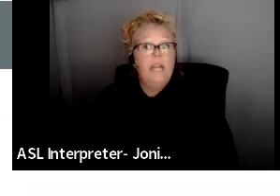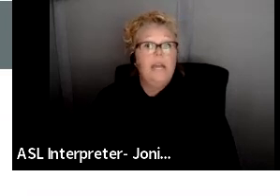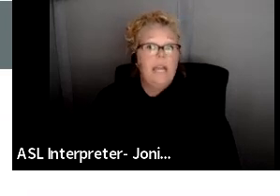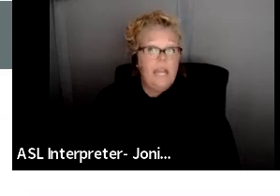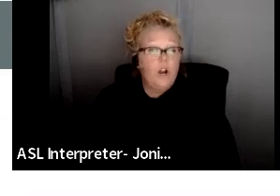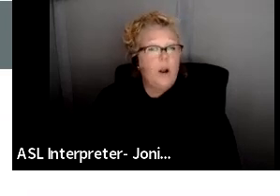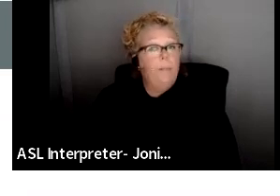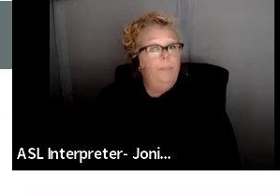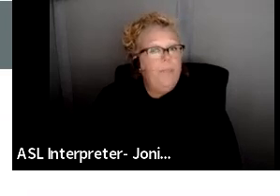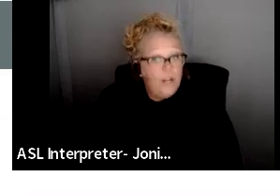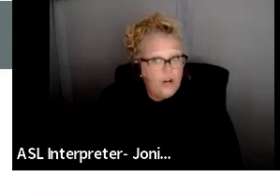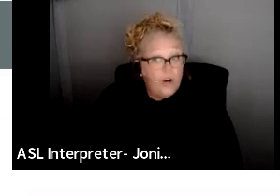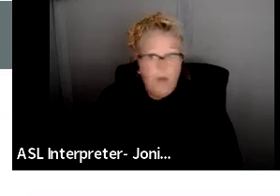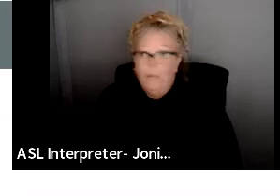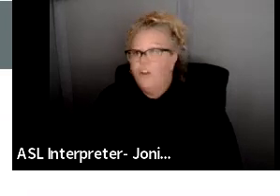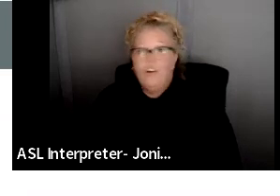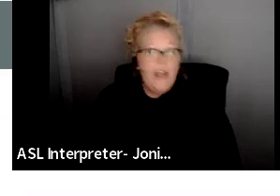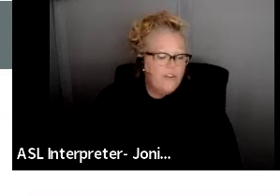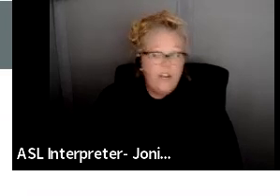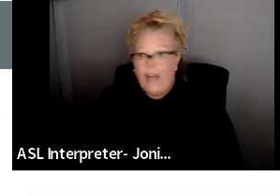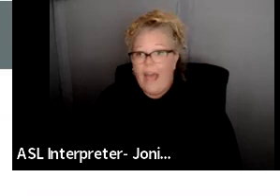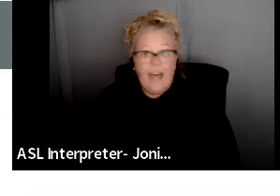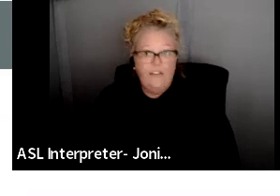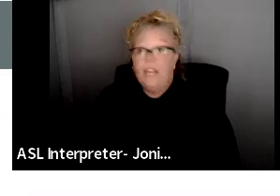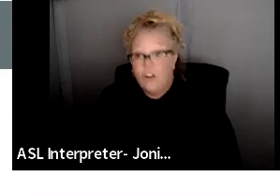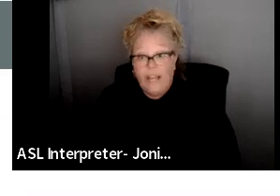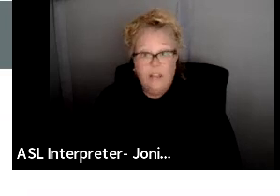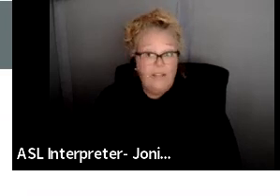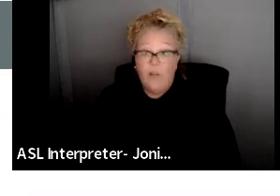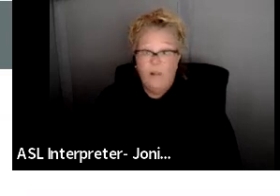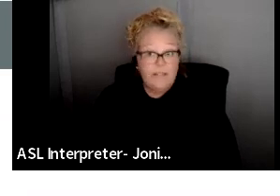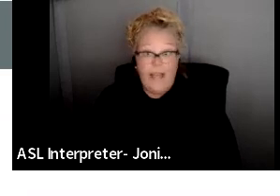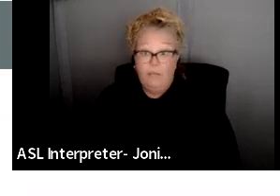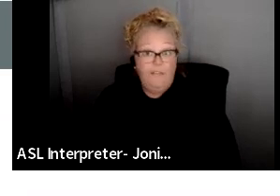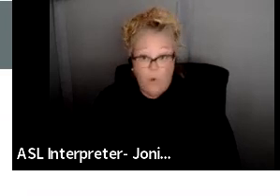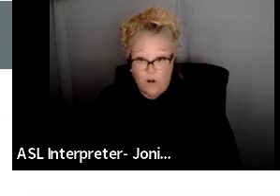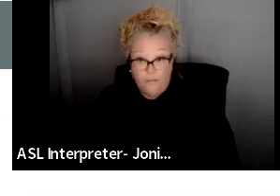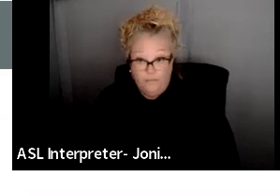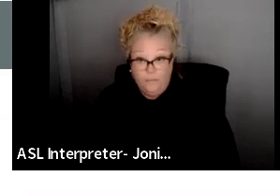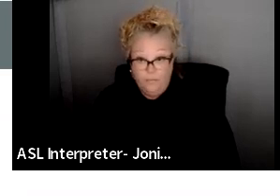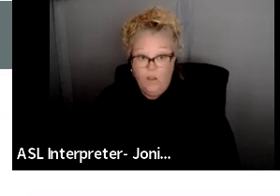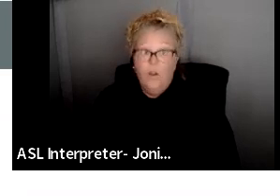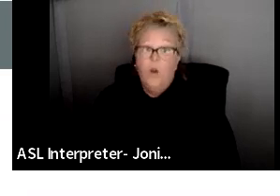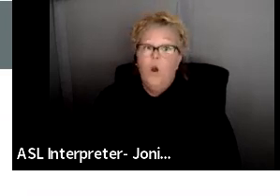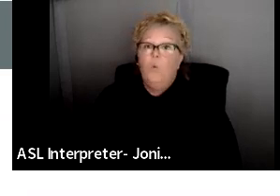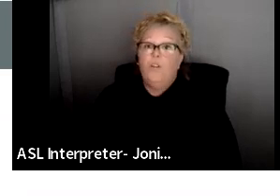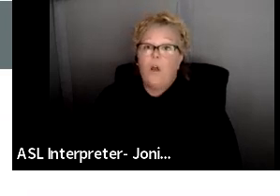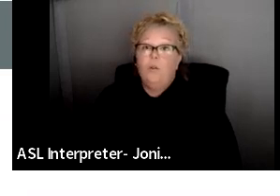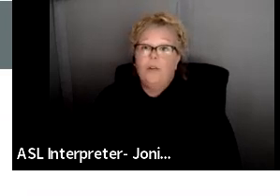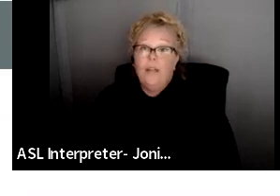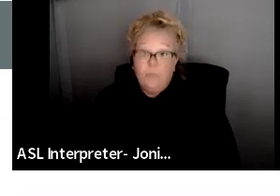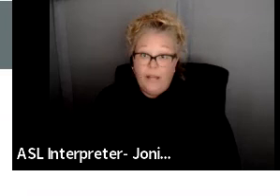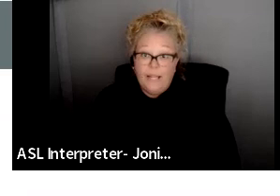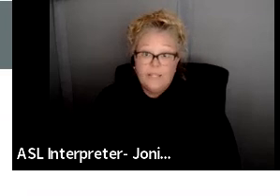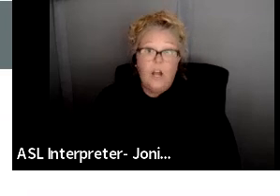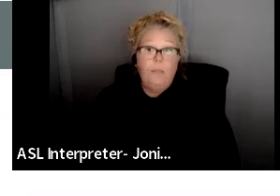person hear better, but they're never going to have hearing like they once had before. With